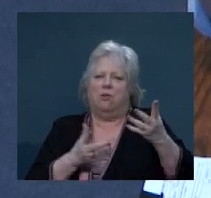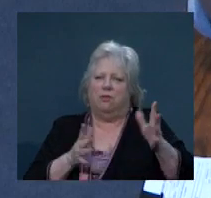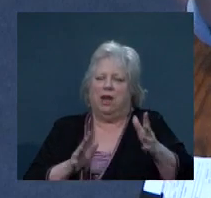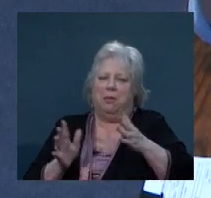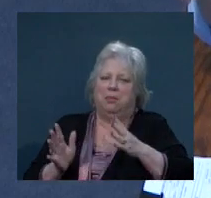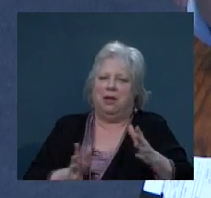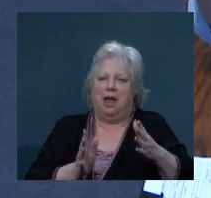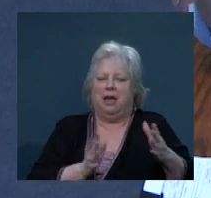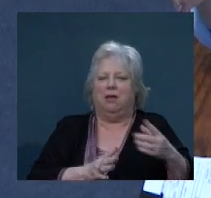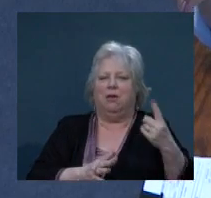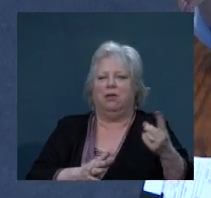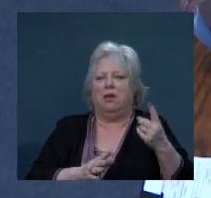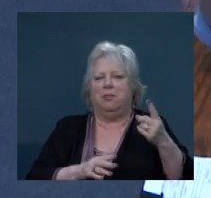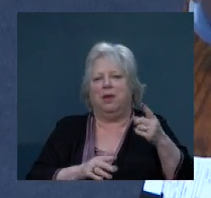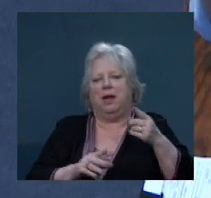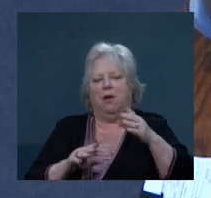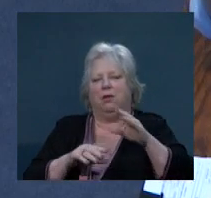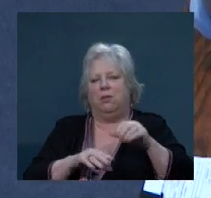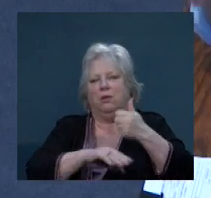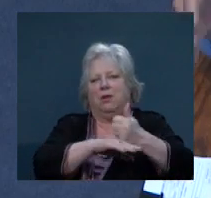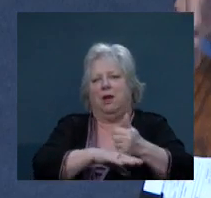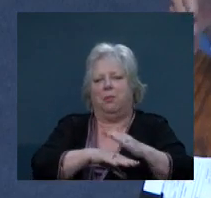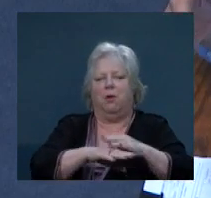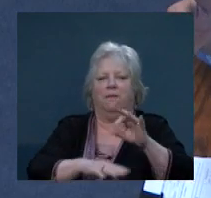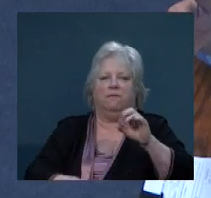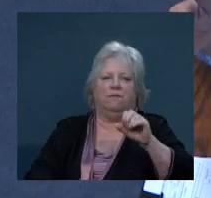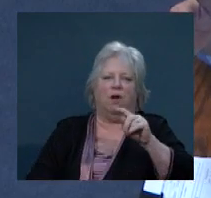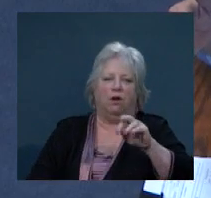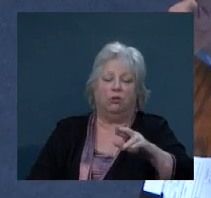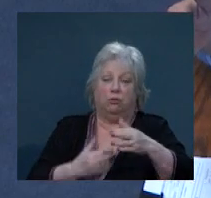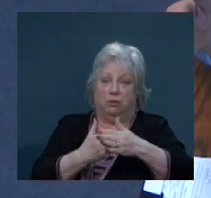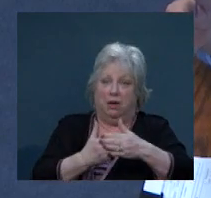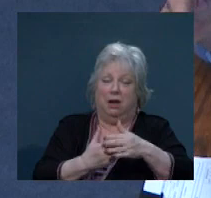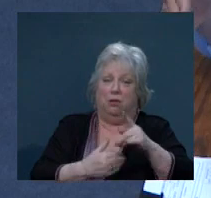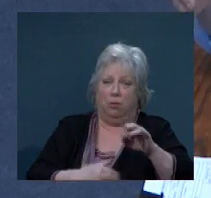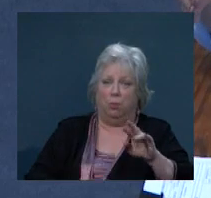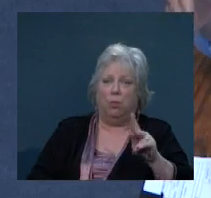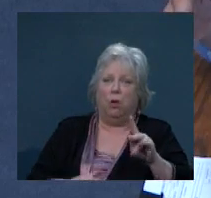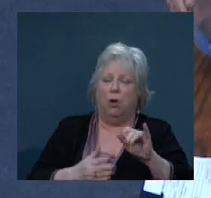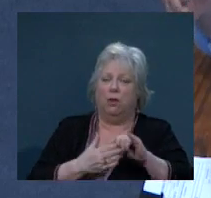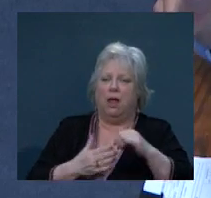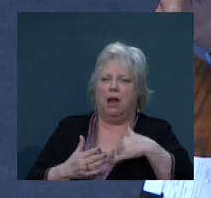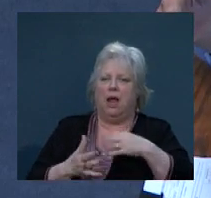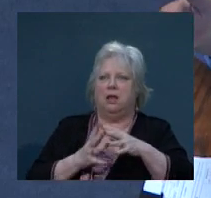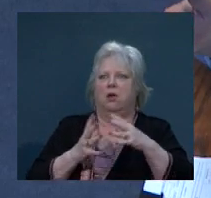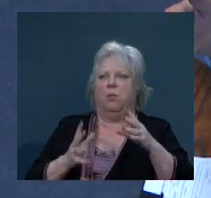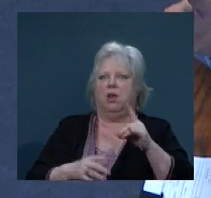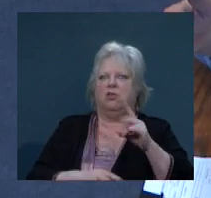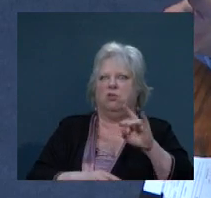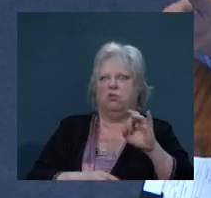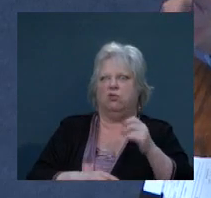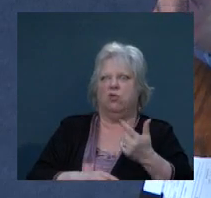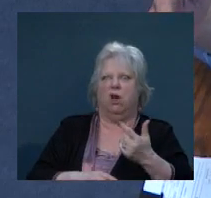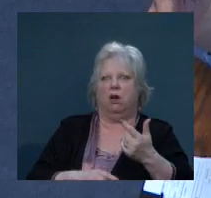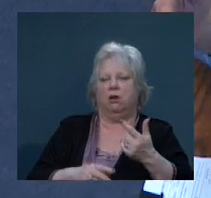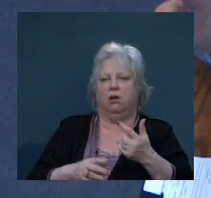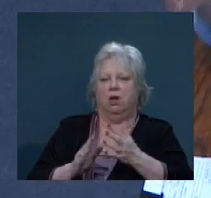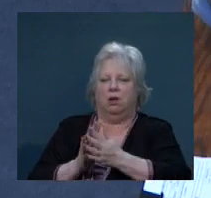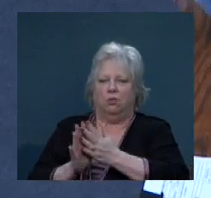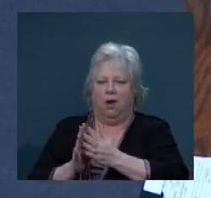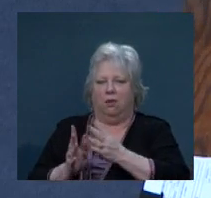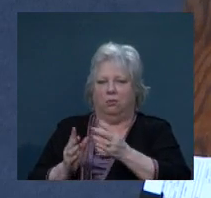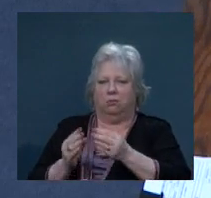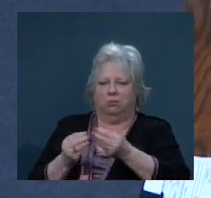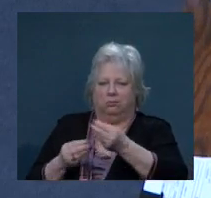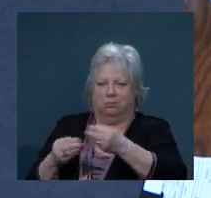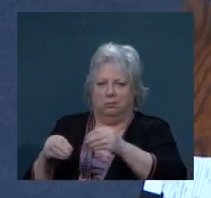on something else down on Foster, near a park that had so much drug traffic on it that you guys